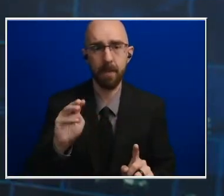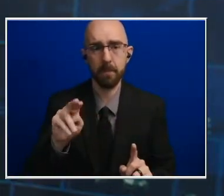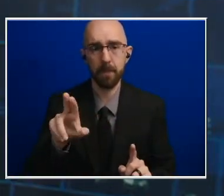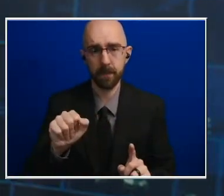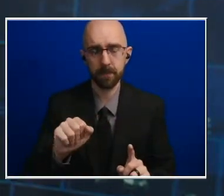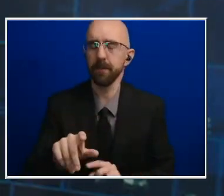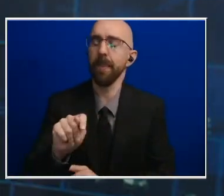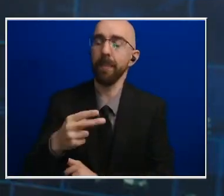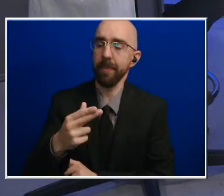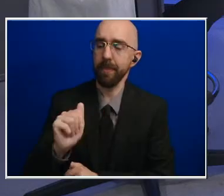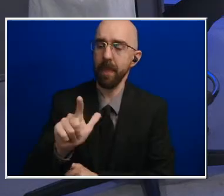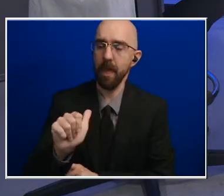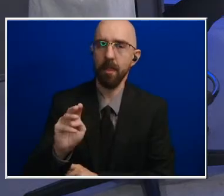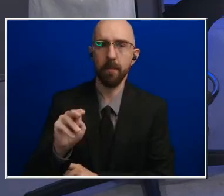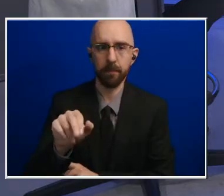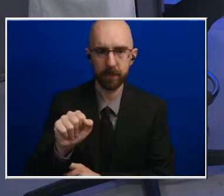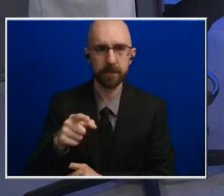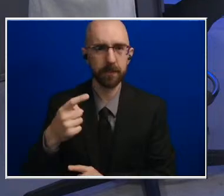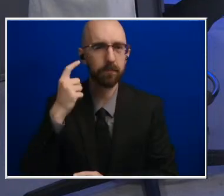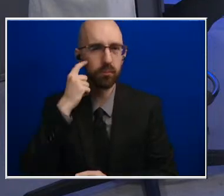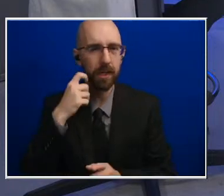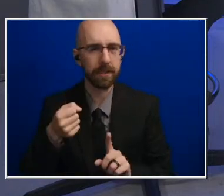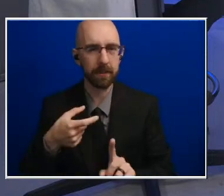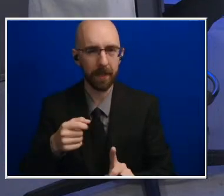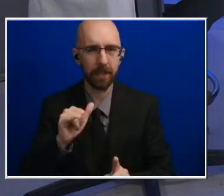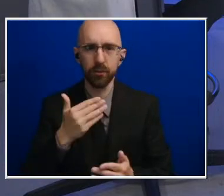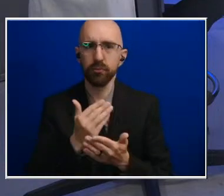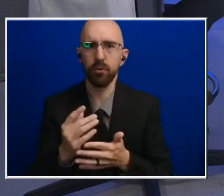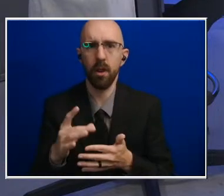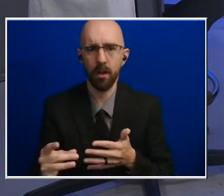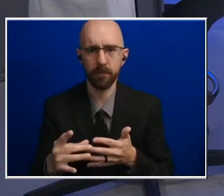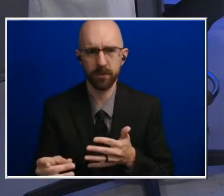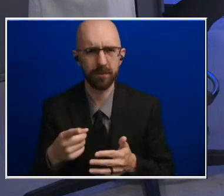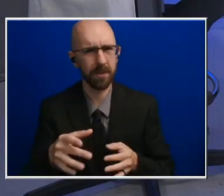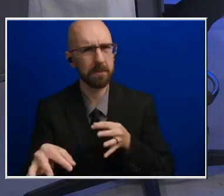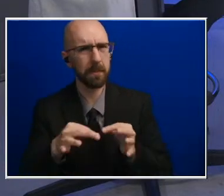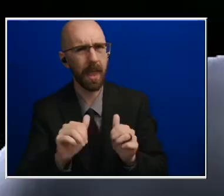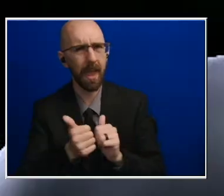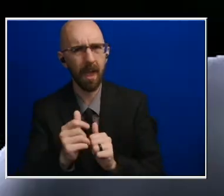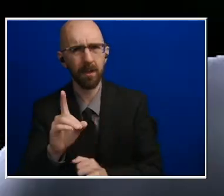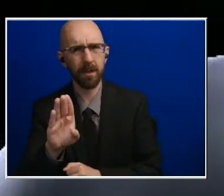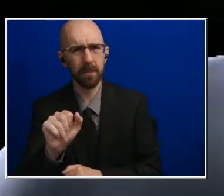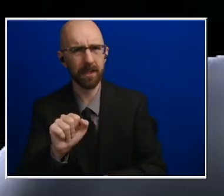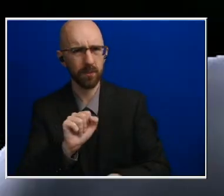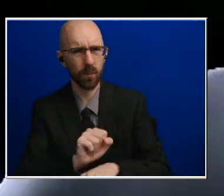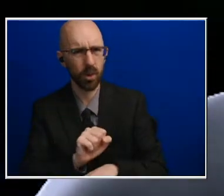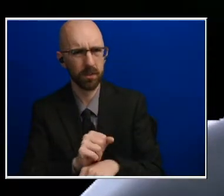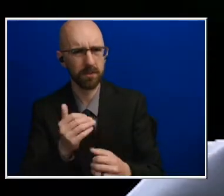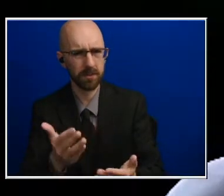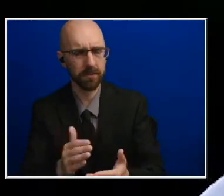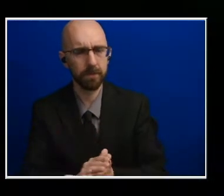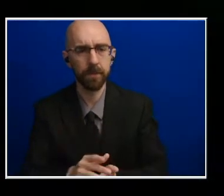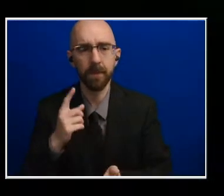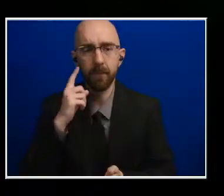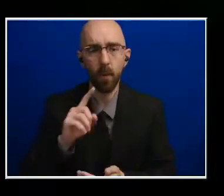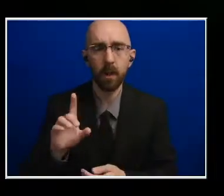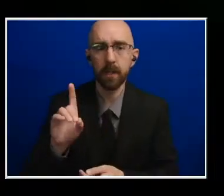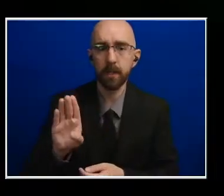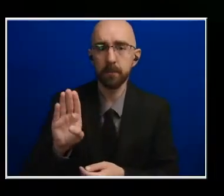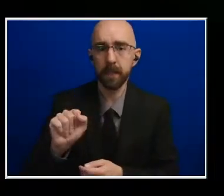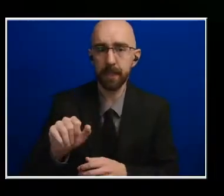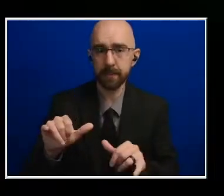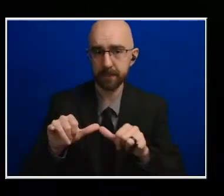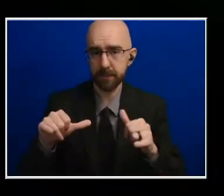great option. So Dr. Chang, explain then how the DBS works. So for the deep brain stimulator system, there are 2 wires